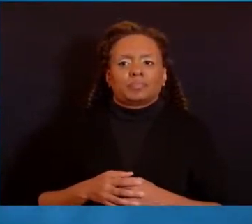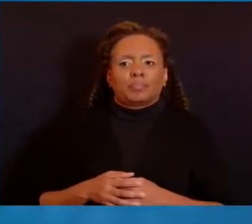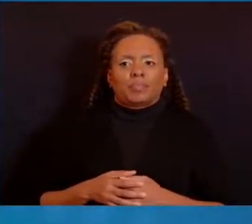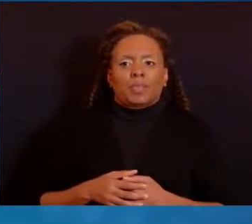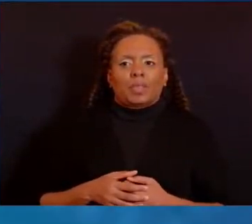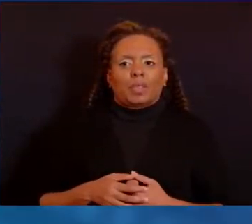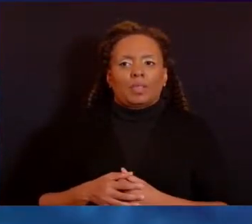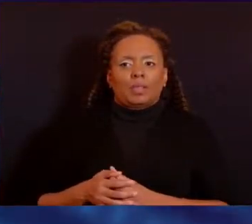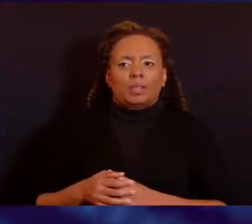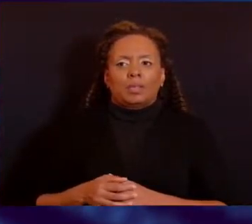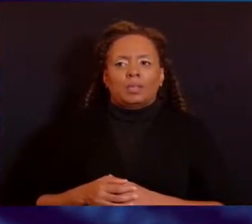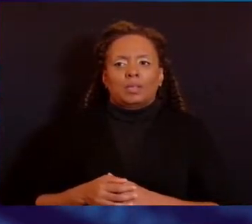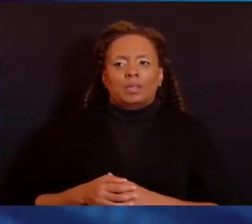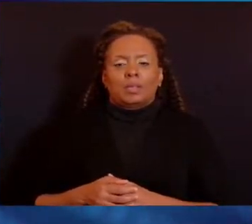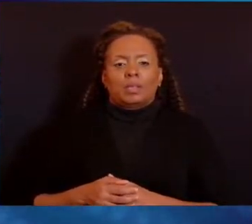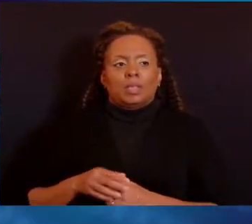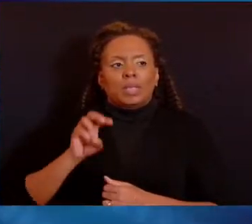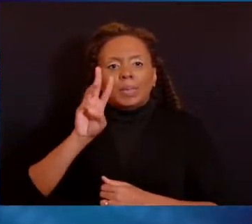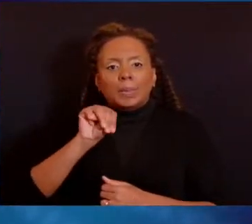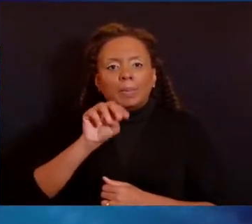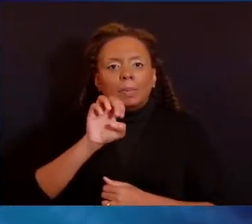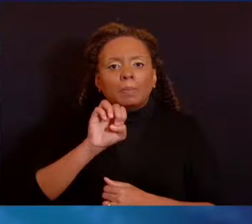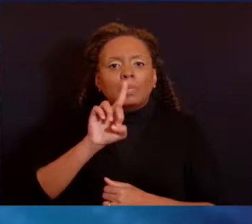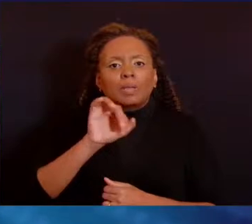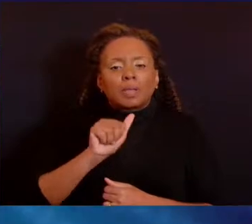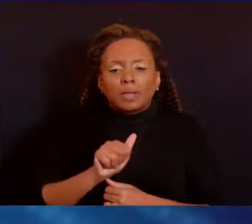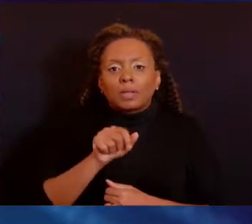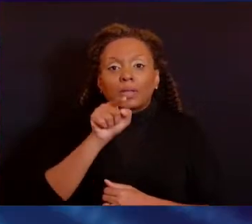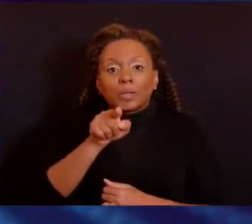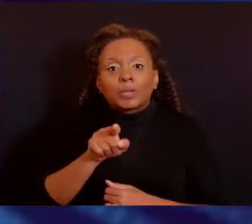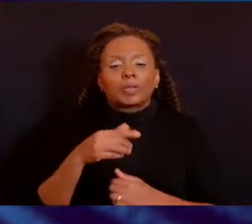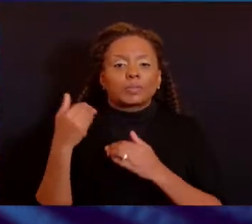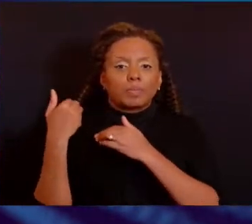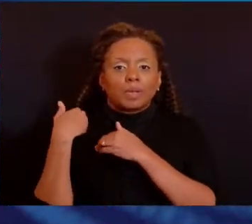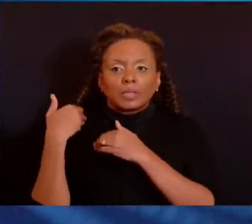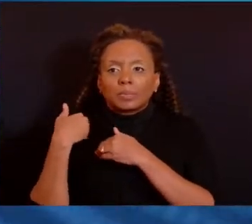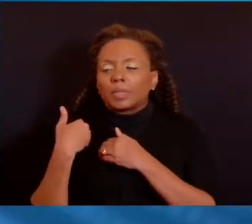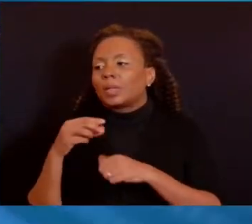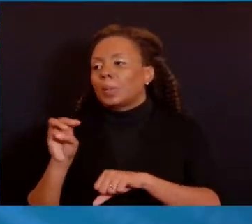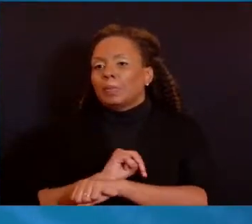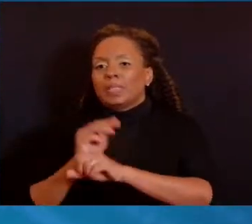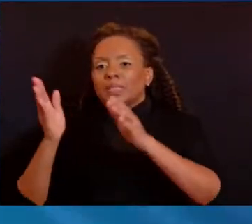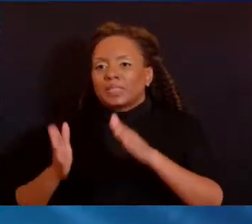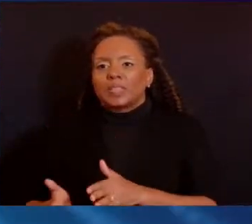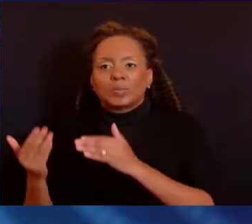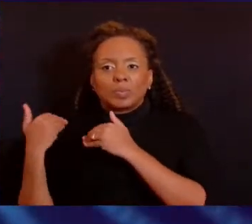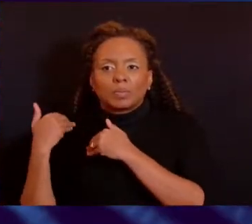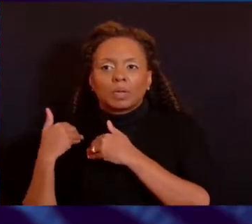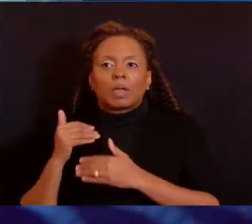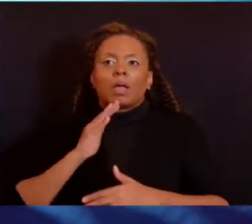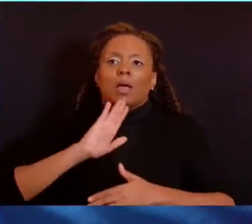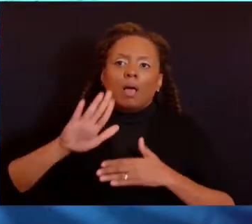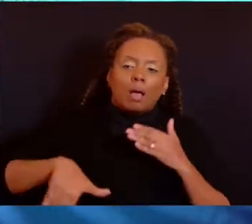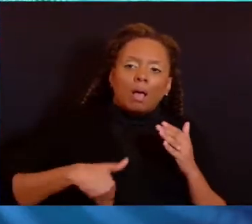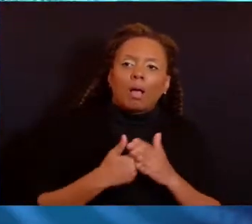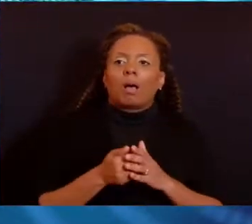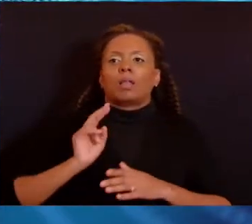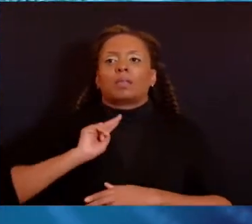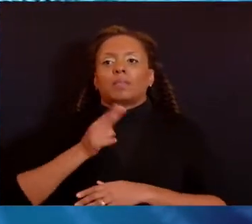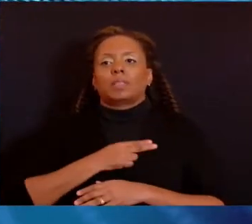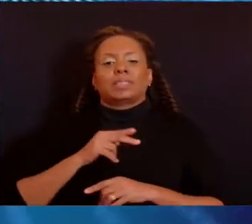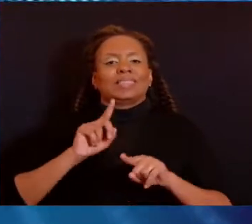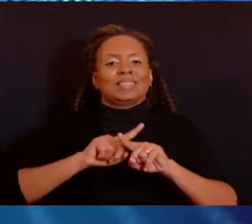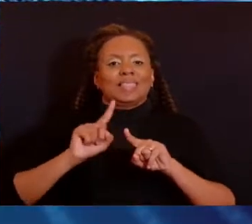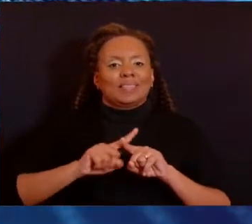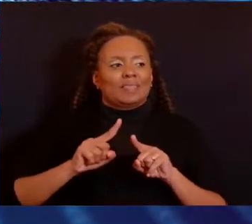Met Office. It comes from the media. It comes from the public. It comes from our ministry, ministers. everyone. Fantastic ideas, solutions. When we look